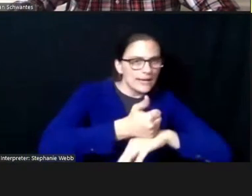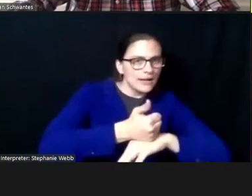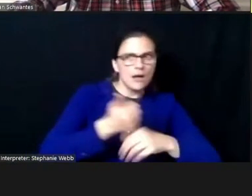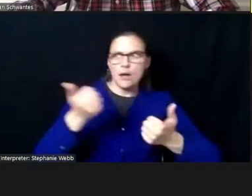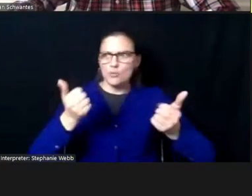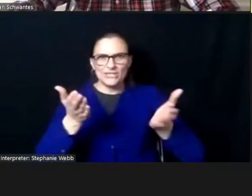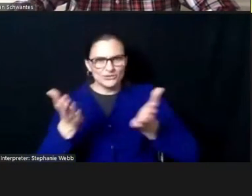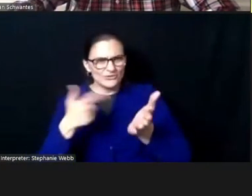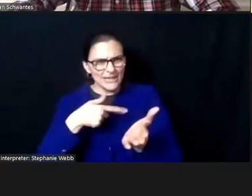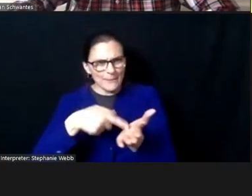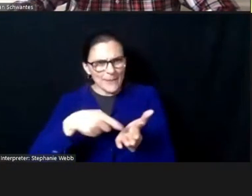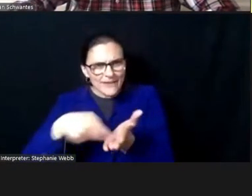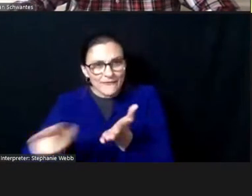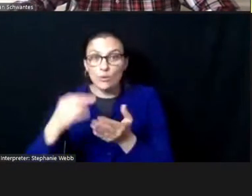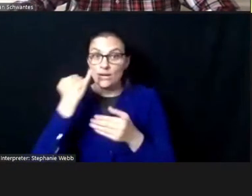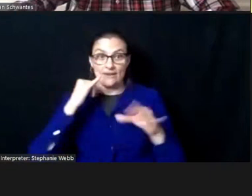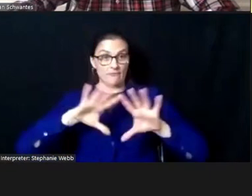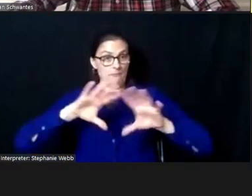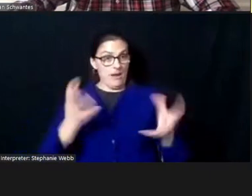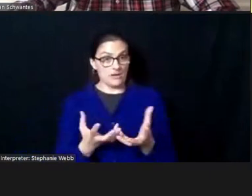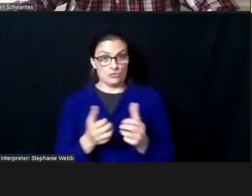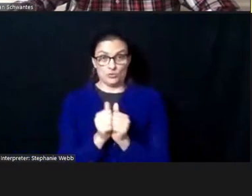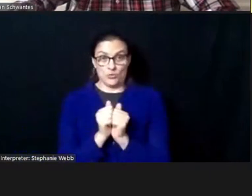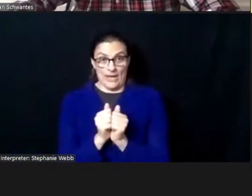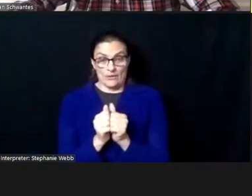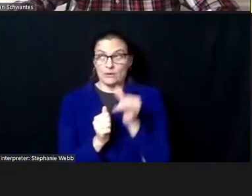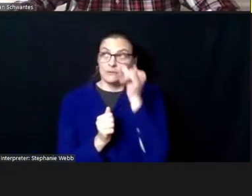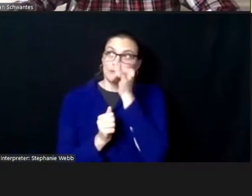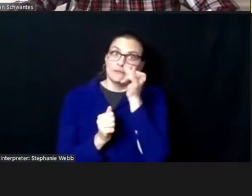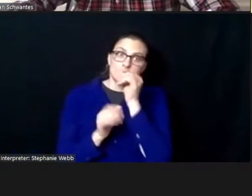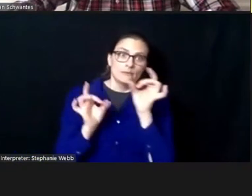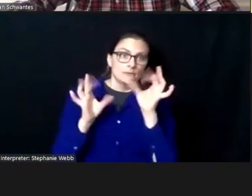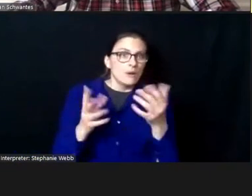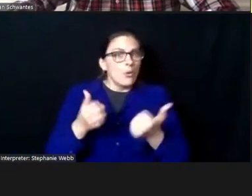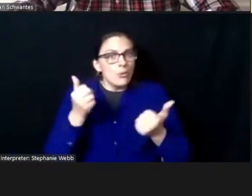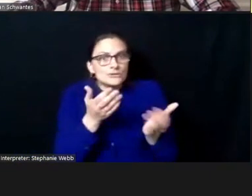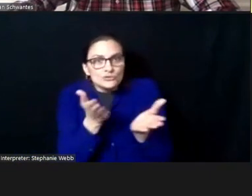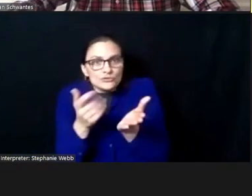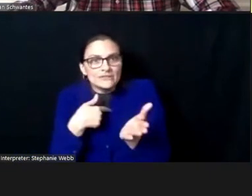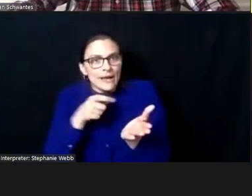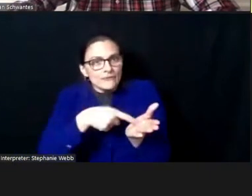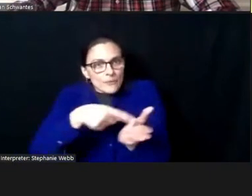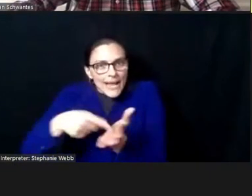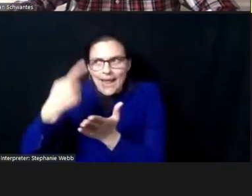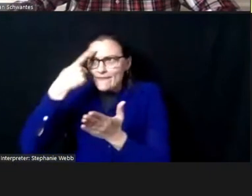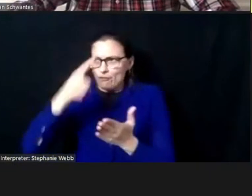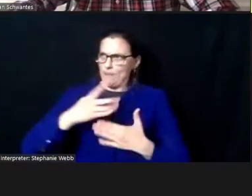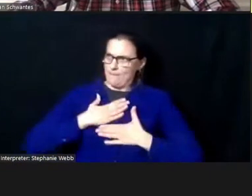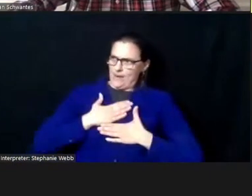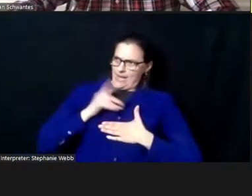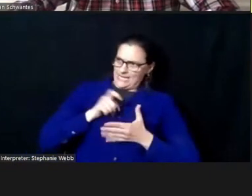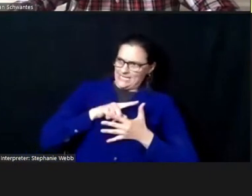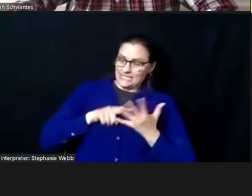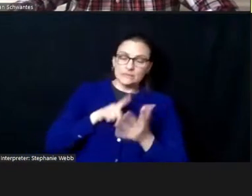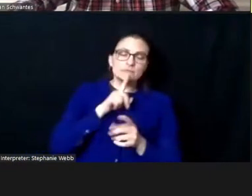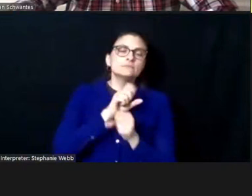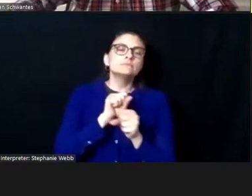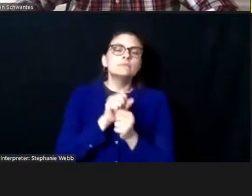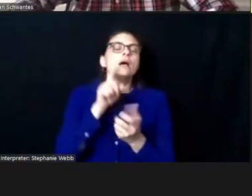do you pay for to have the particular items that you need. All of that is super confusing.